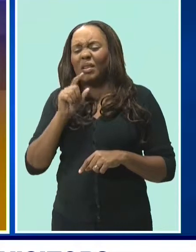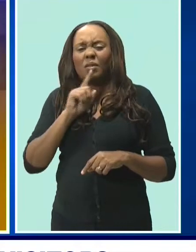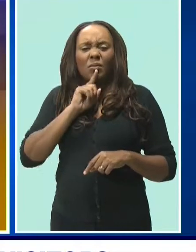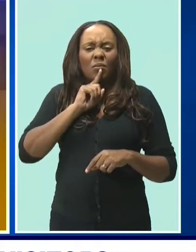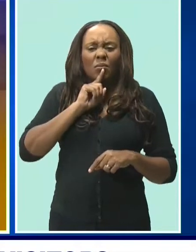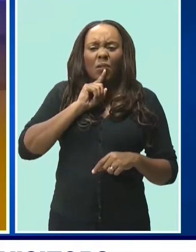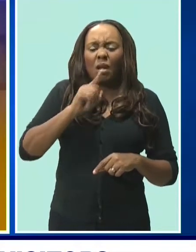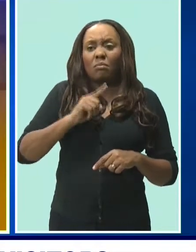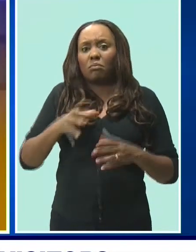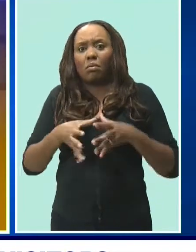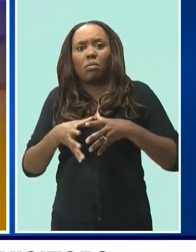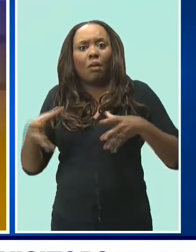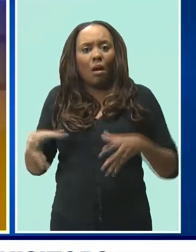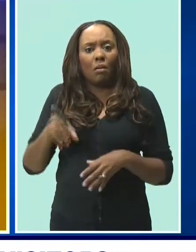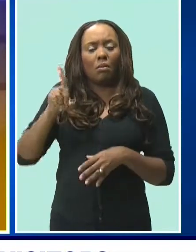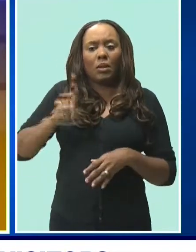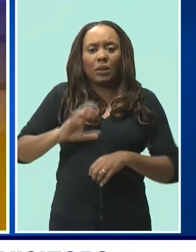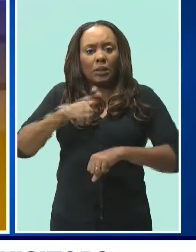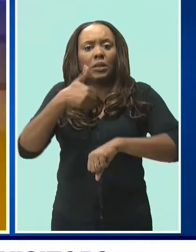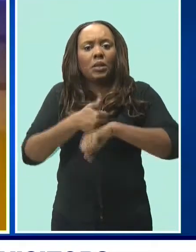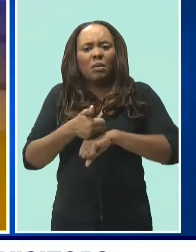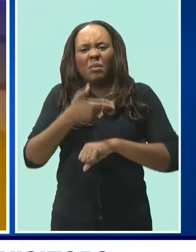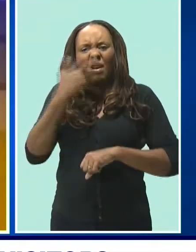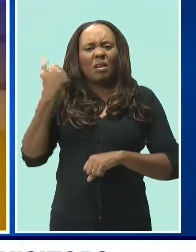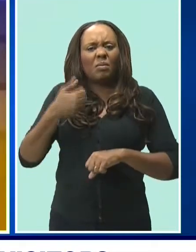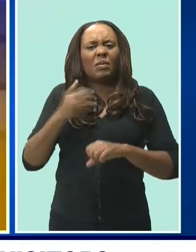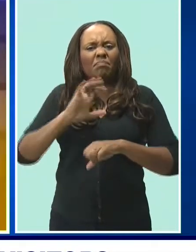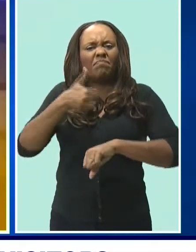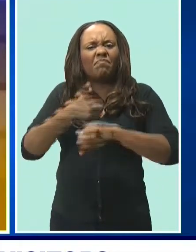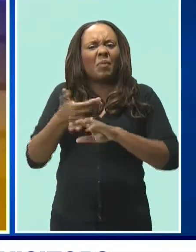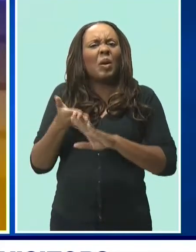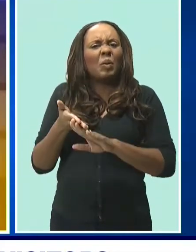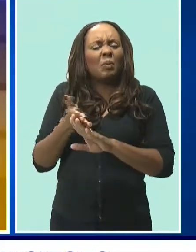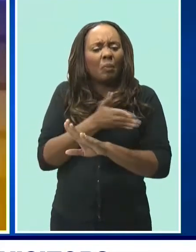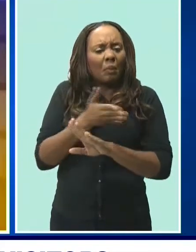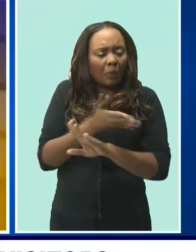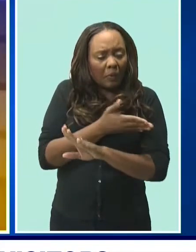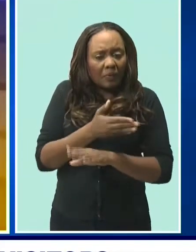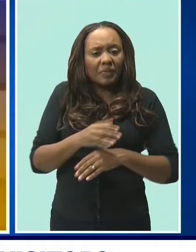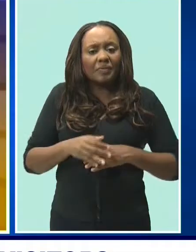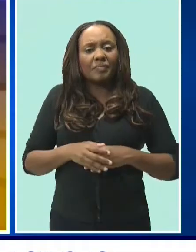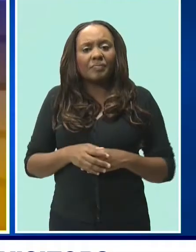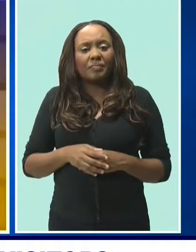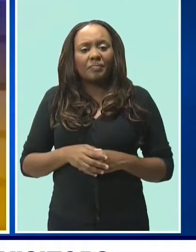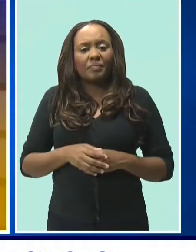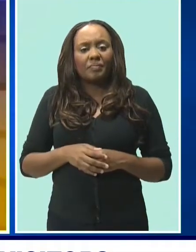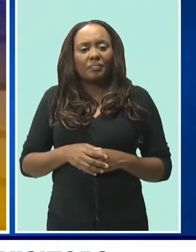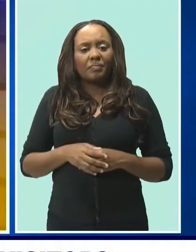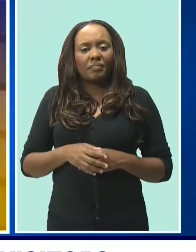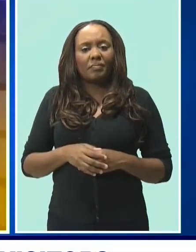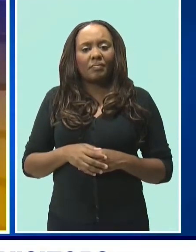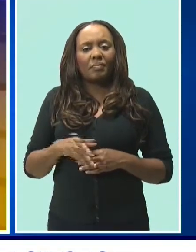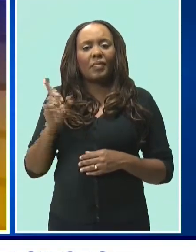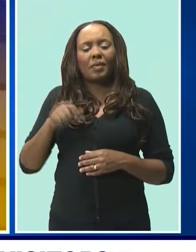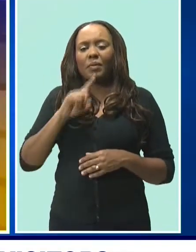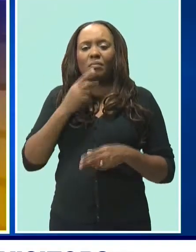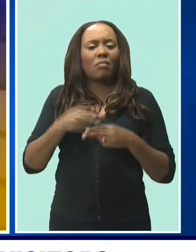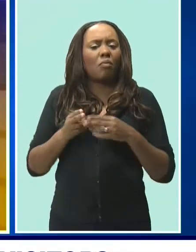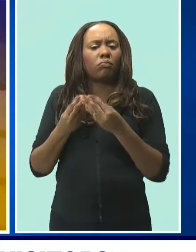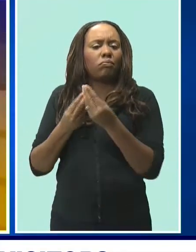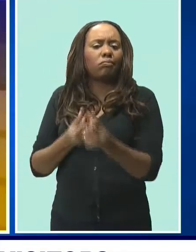between what we already know and probably have in place and what that requirement will be. So it should be a pretty